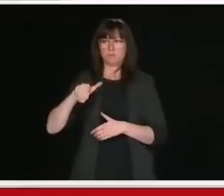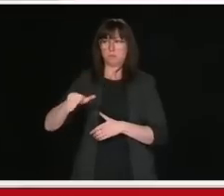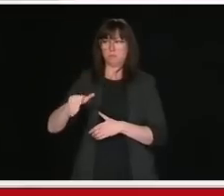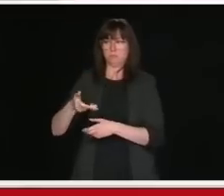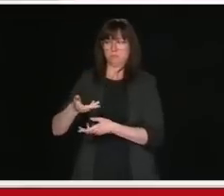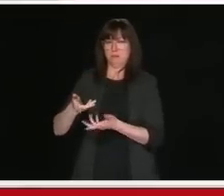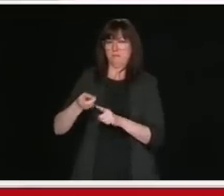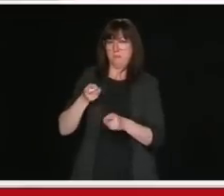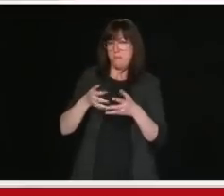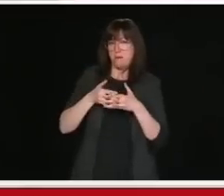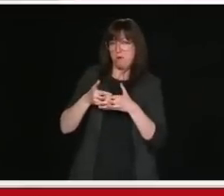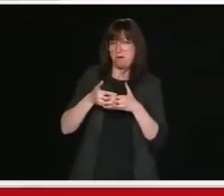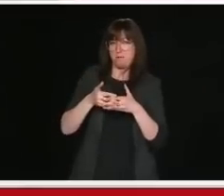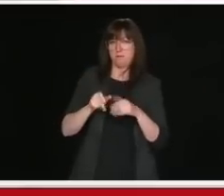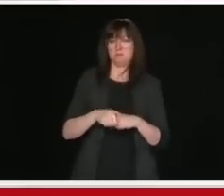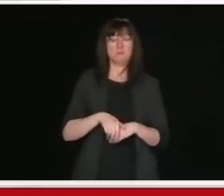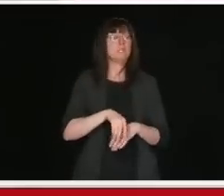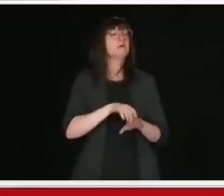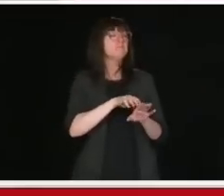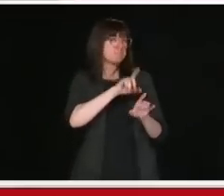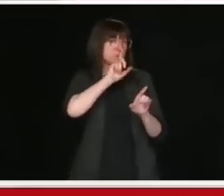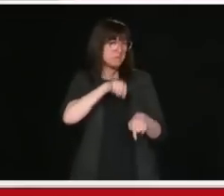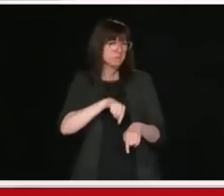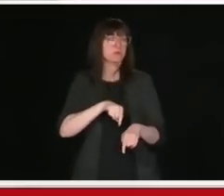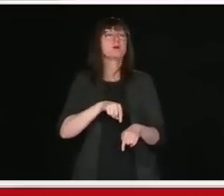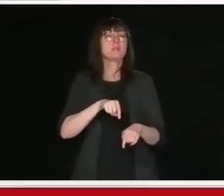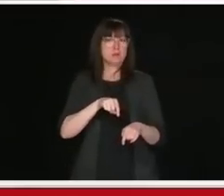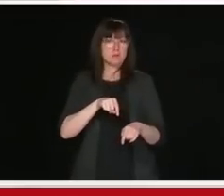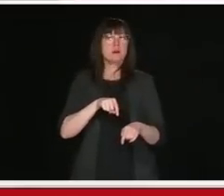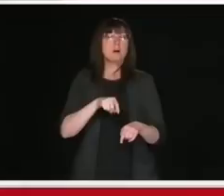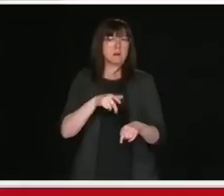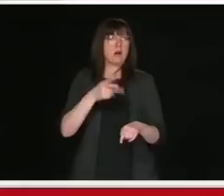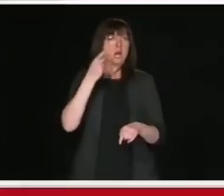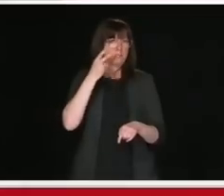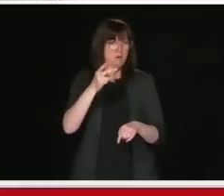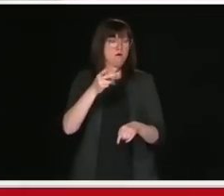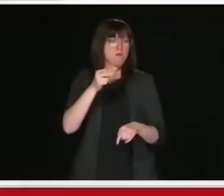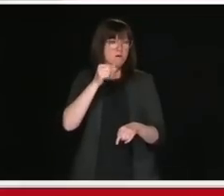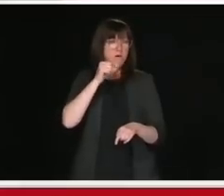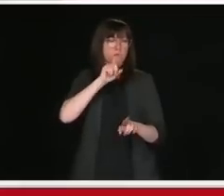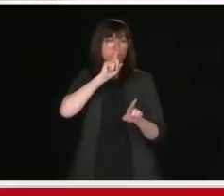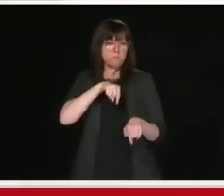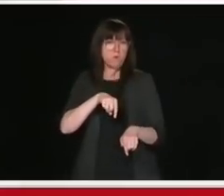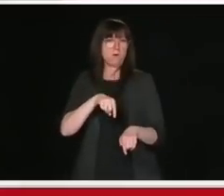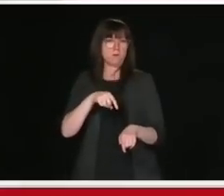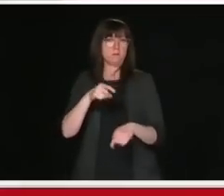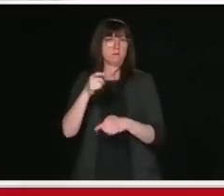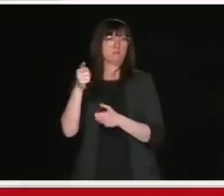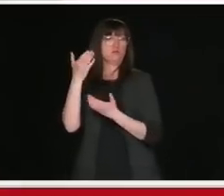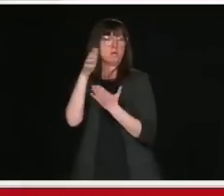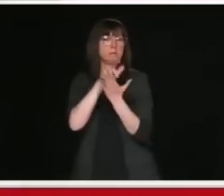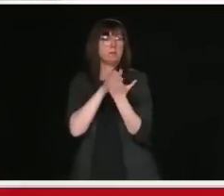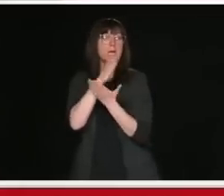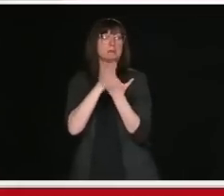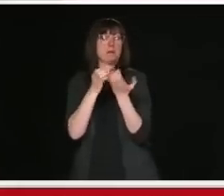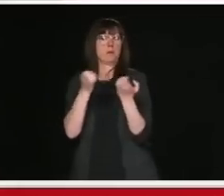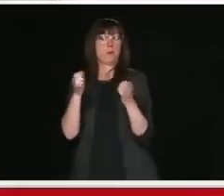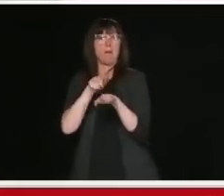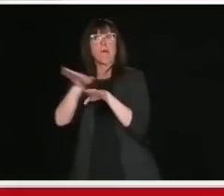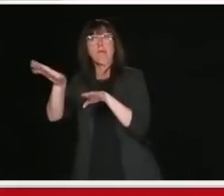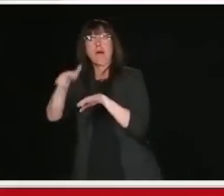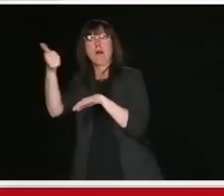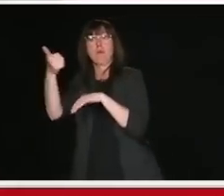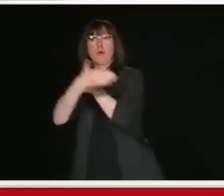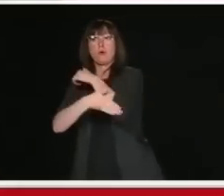big preoccupation this report that was underlining that there was some of this equipment that was sent